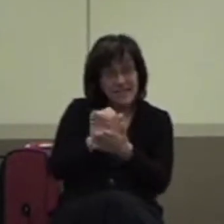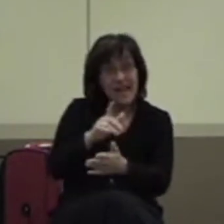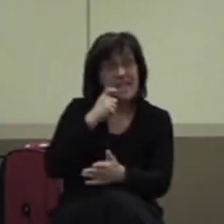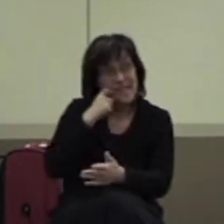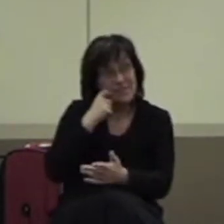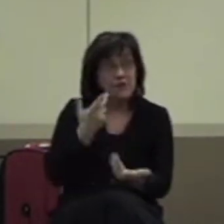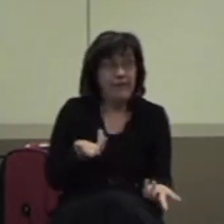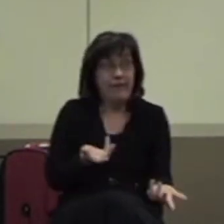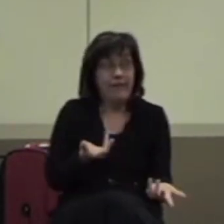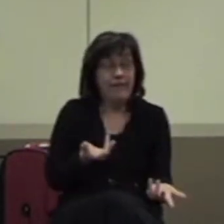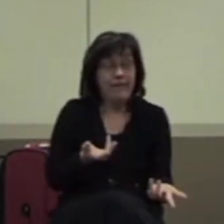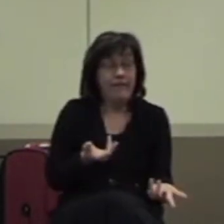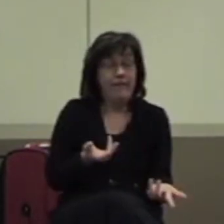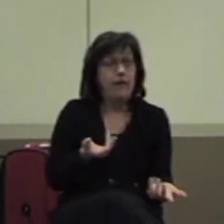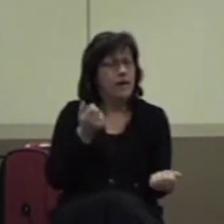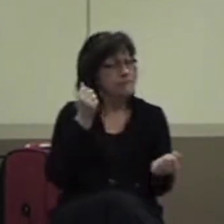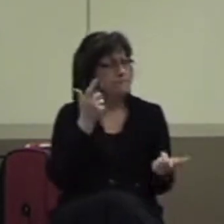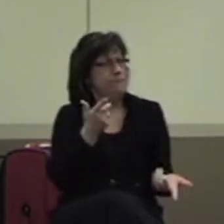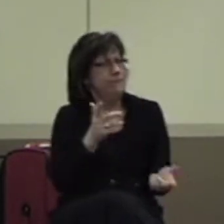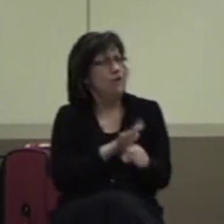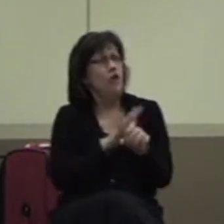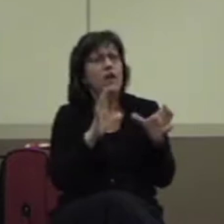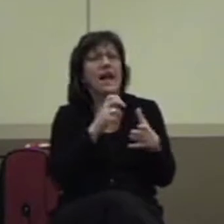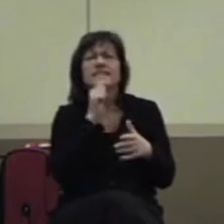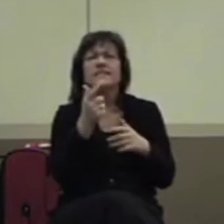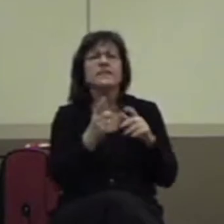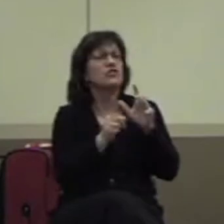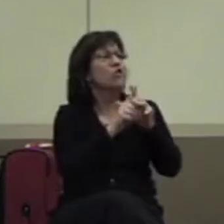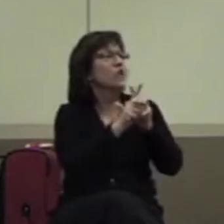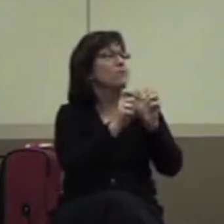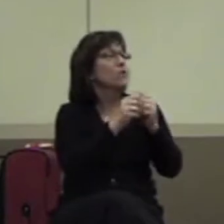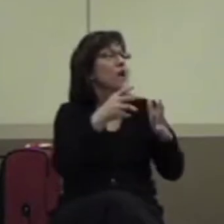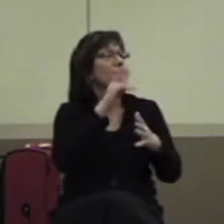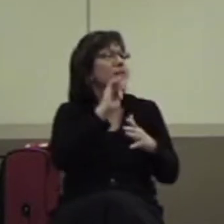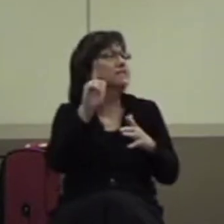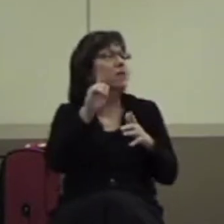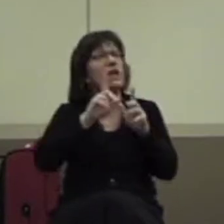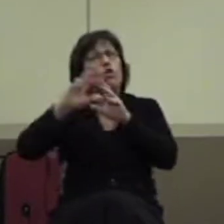that addiction." I said, "I'm so surprised the whole class isn't coming without